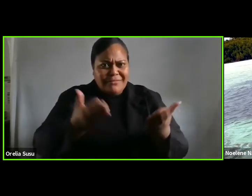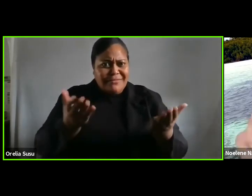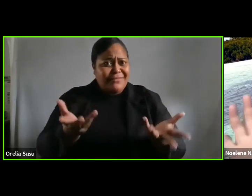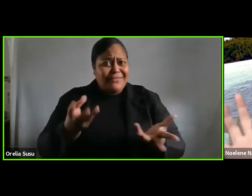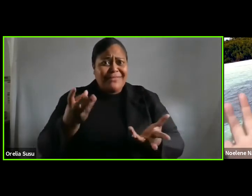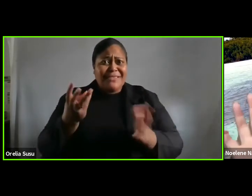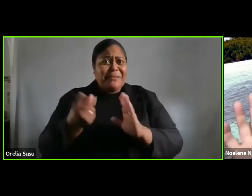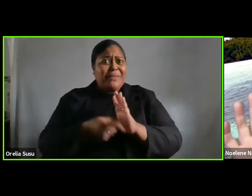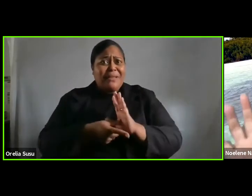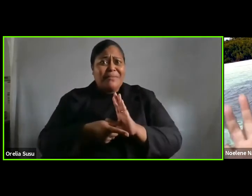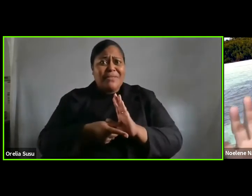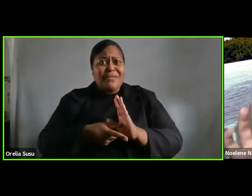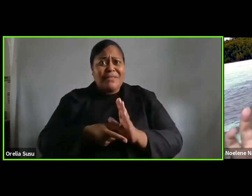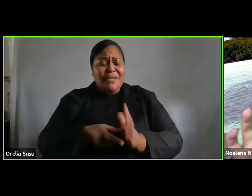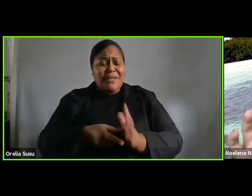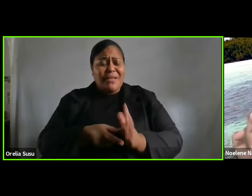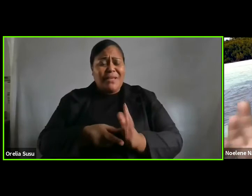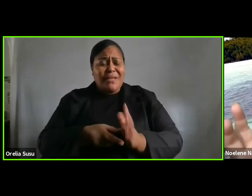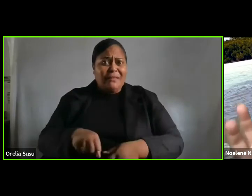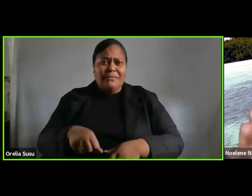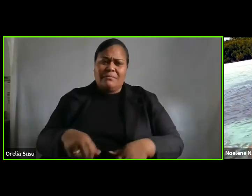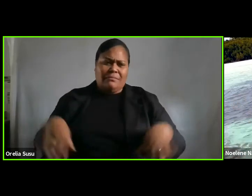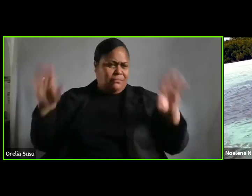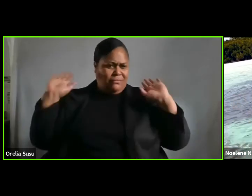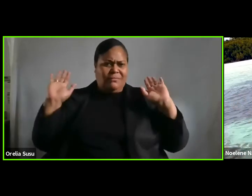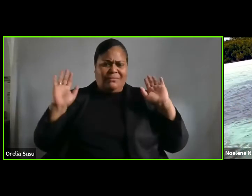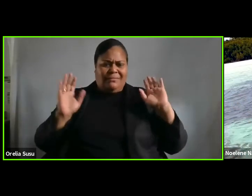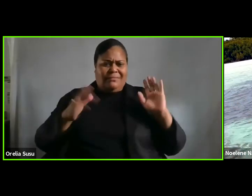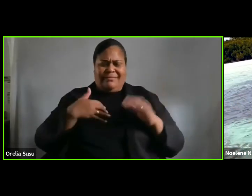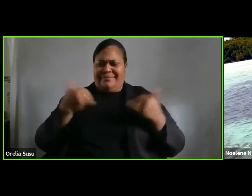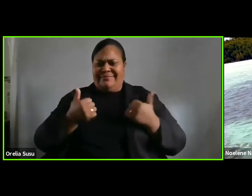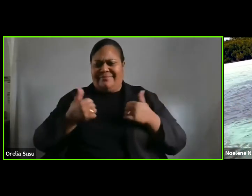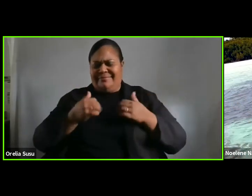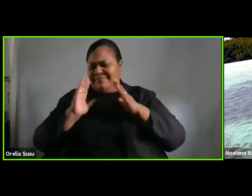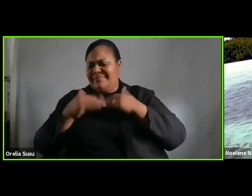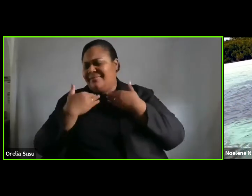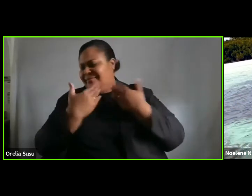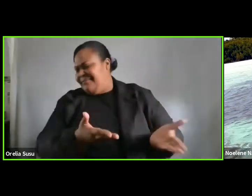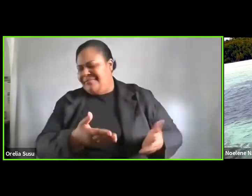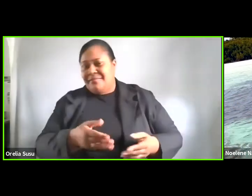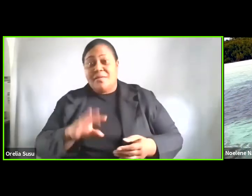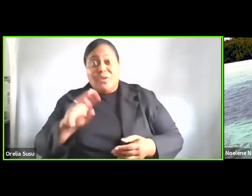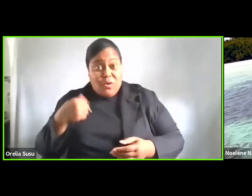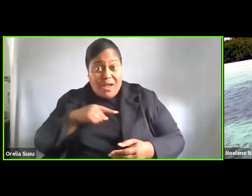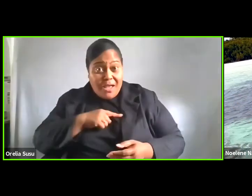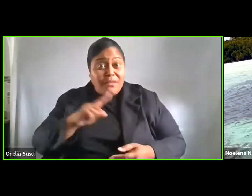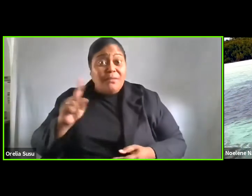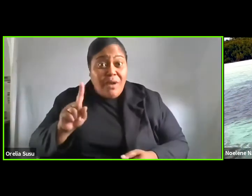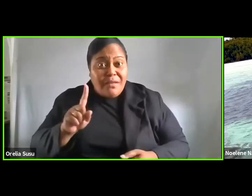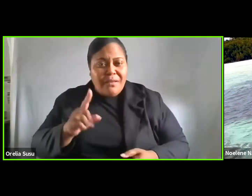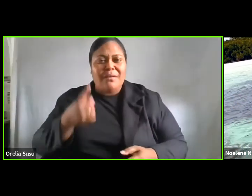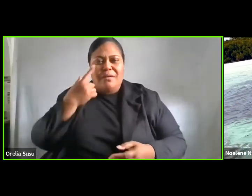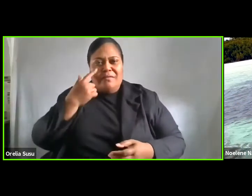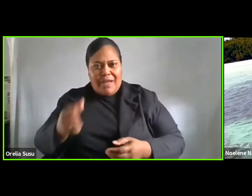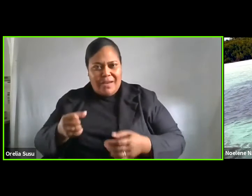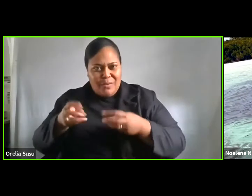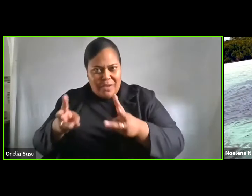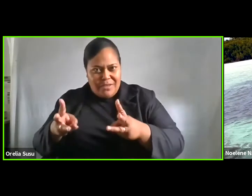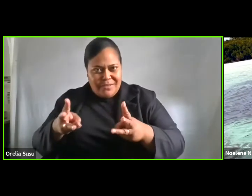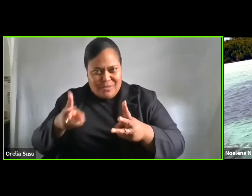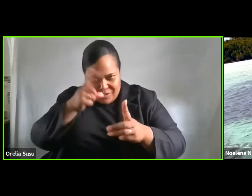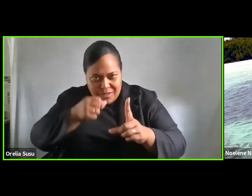don't even want to they don't want to talk to us about this issue so we have to find ways to work through those barriers and